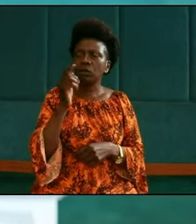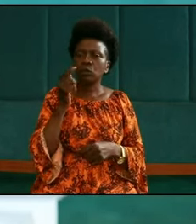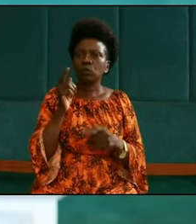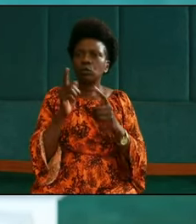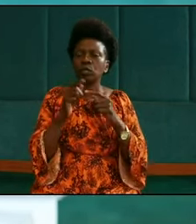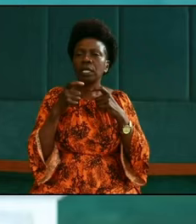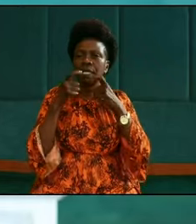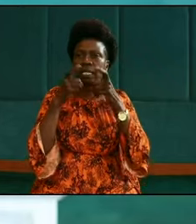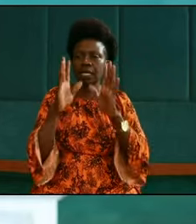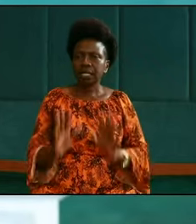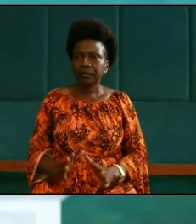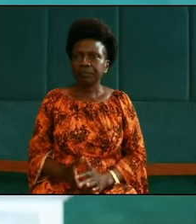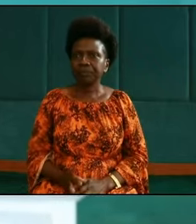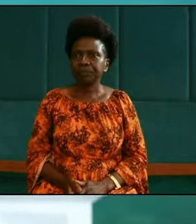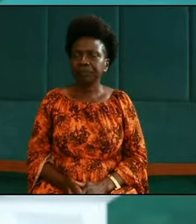the wicked."